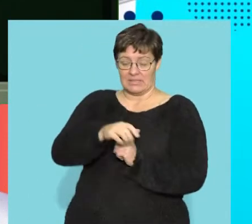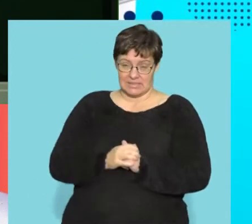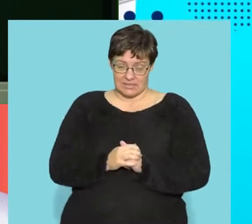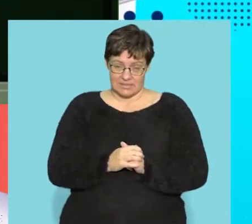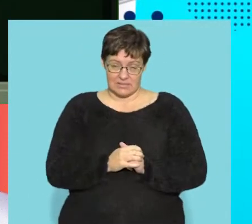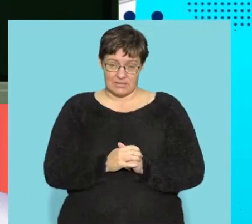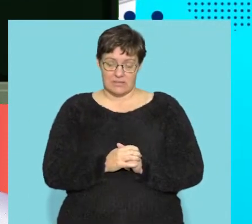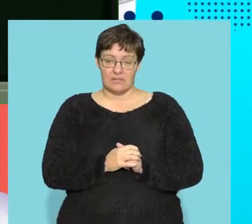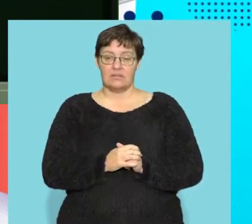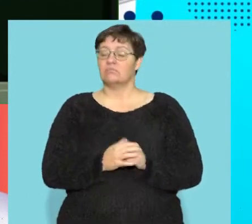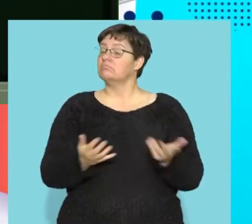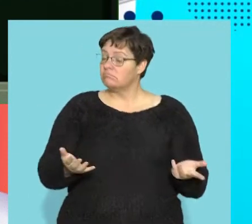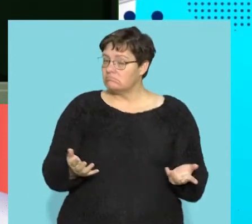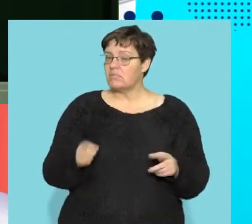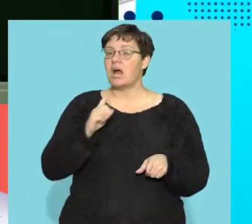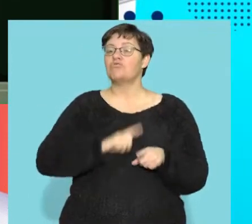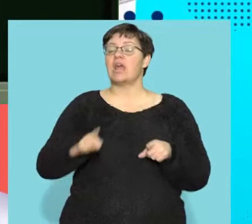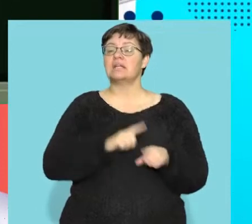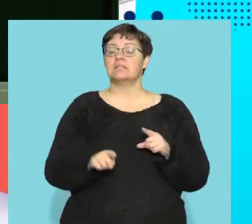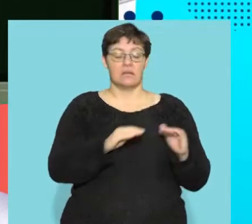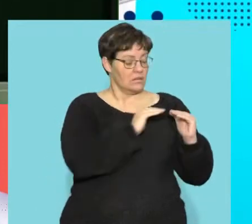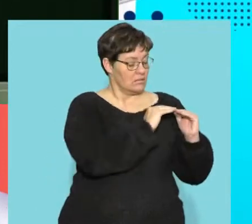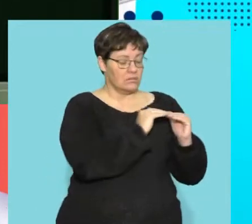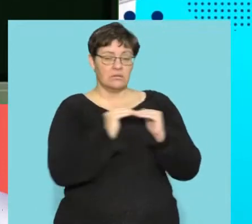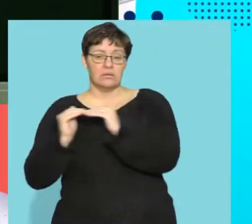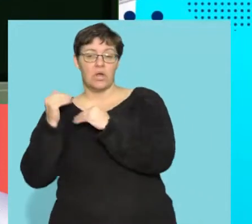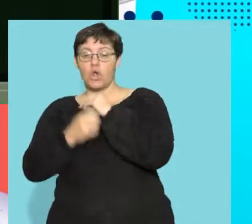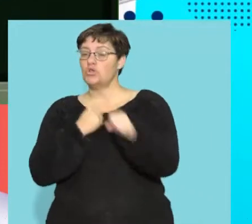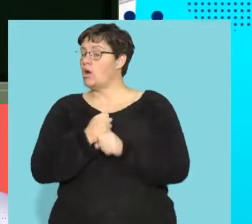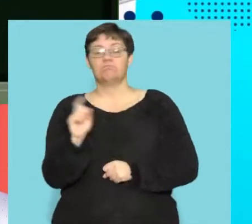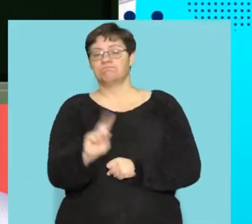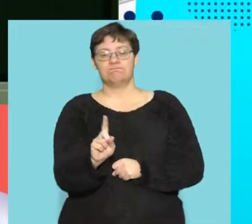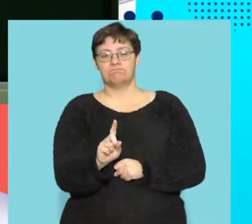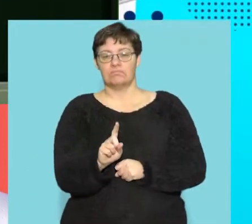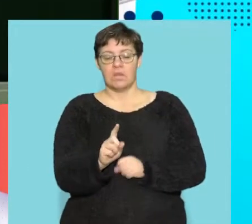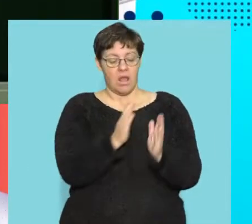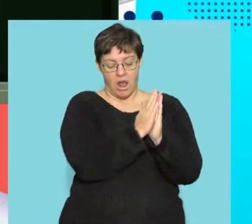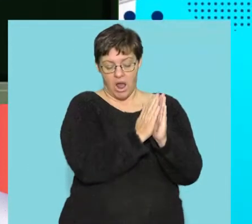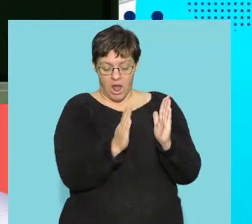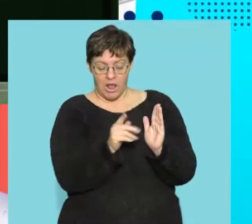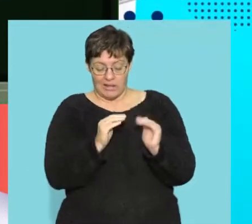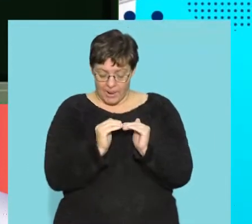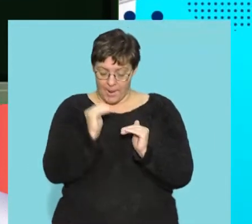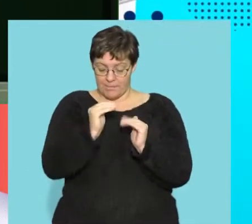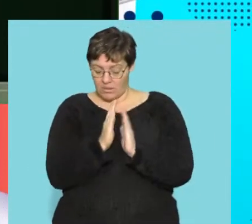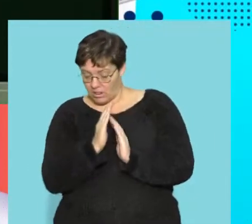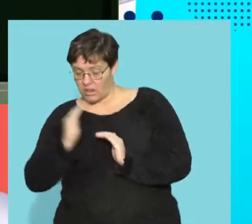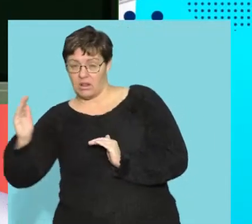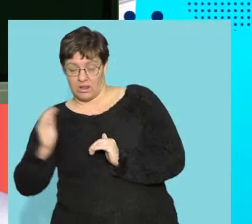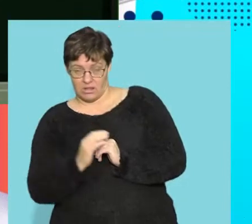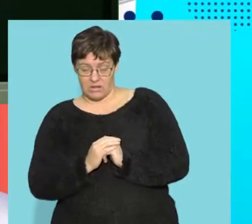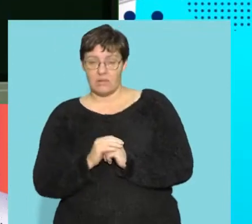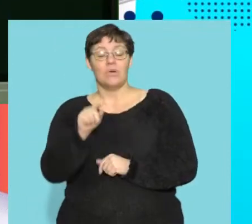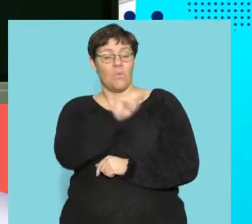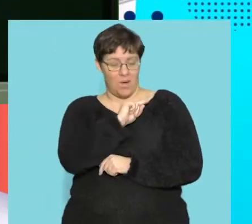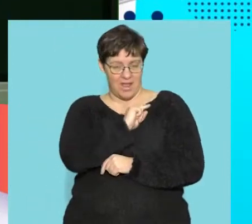Okay? But the rental was not constant throughout the year. There was a change in my rental, as a result of which